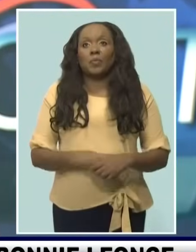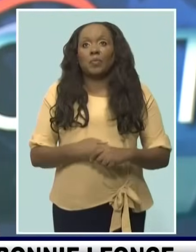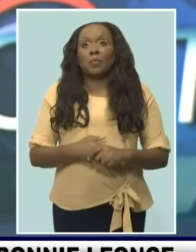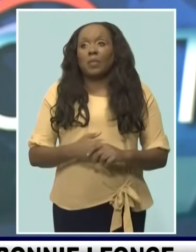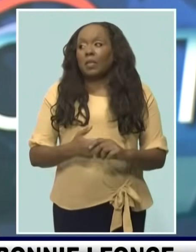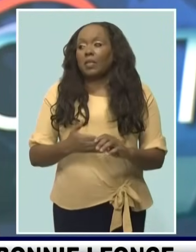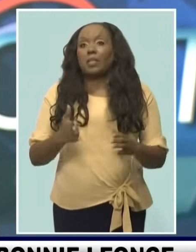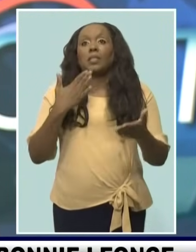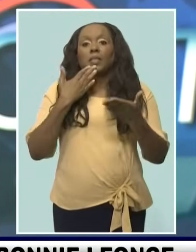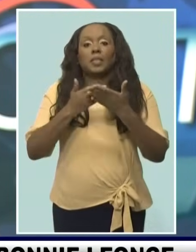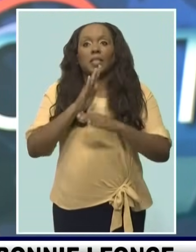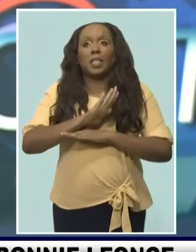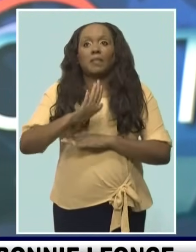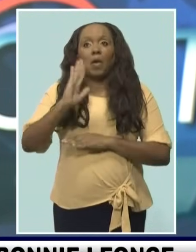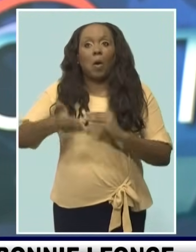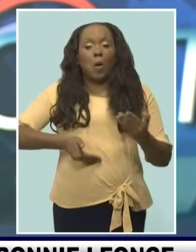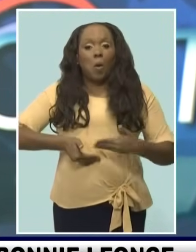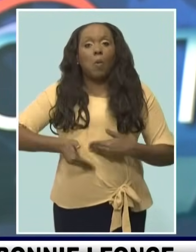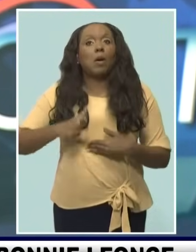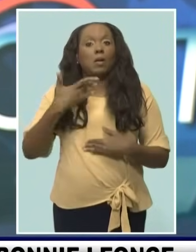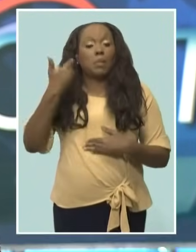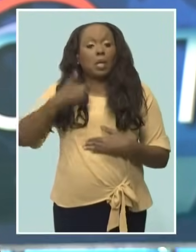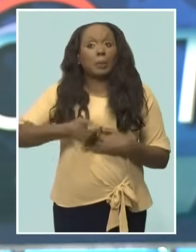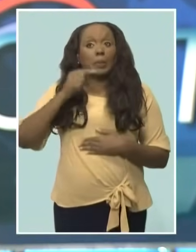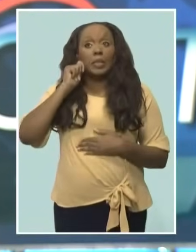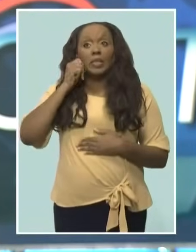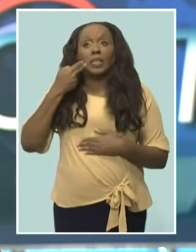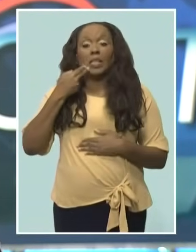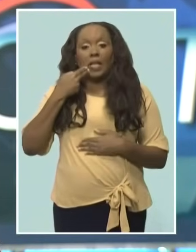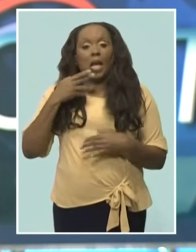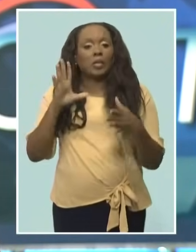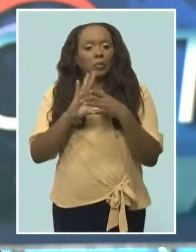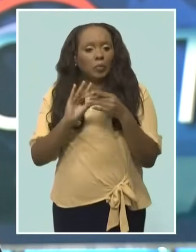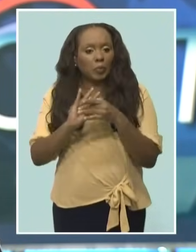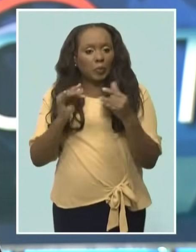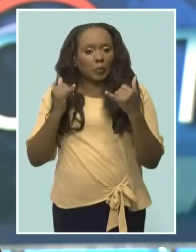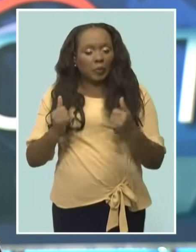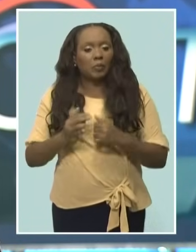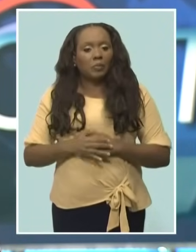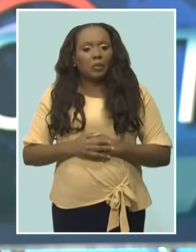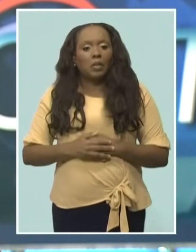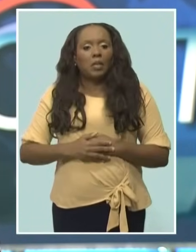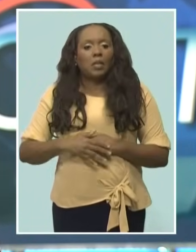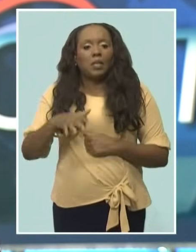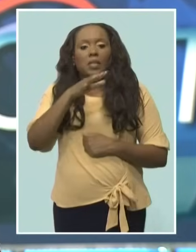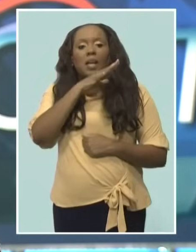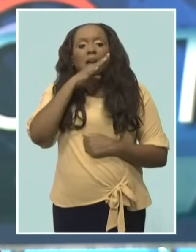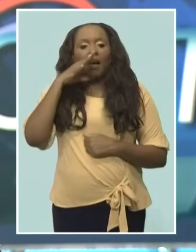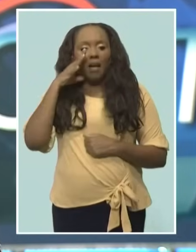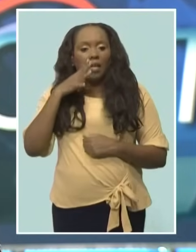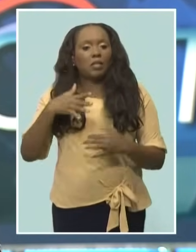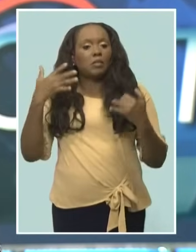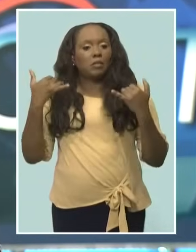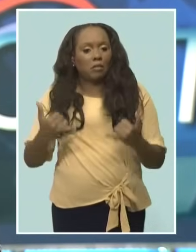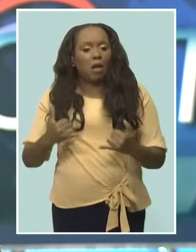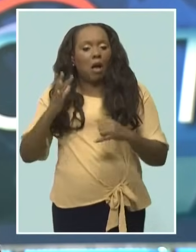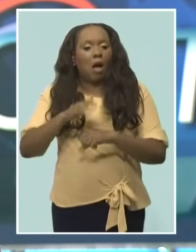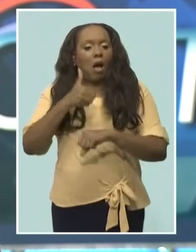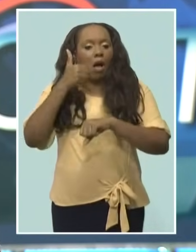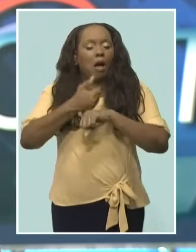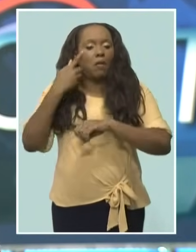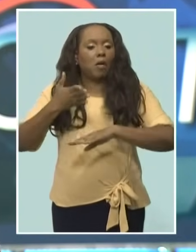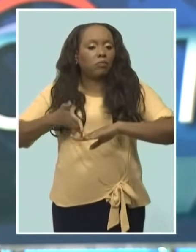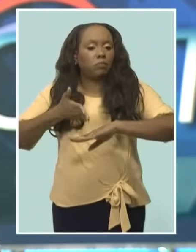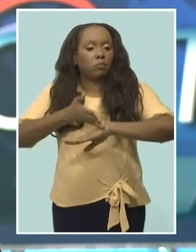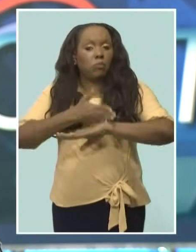Good evening and welcome. Thank you so much for joining us. I'm Tisha Hines with the details. A game changer in the local agricultural sector is